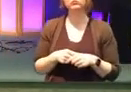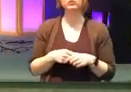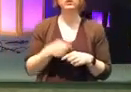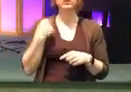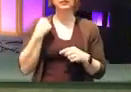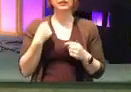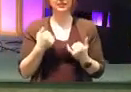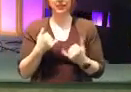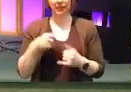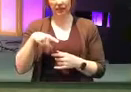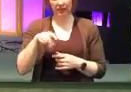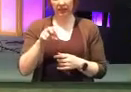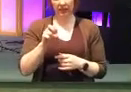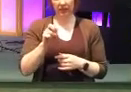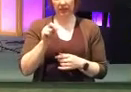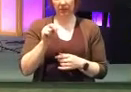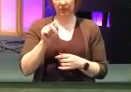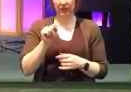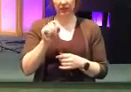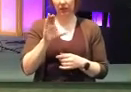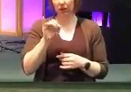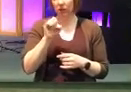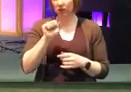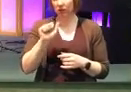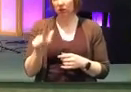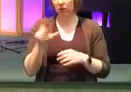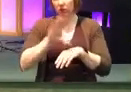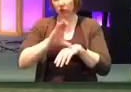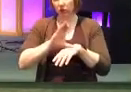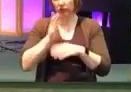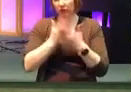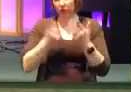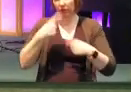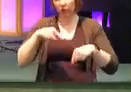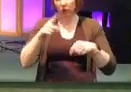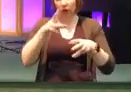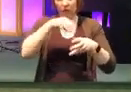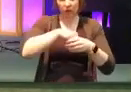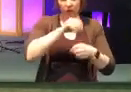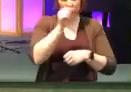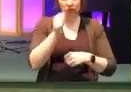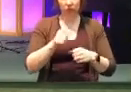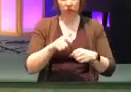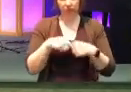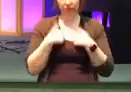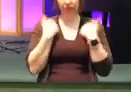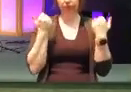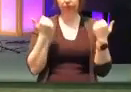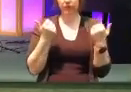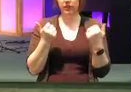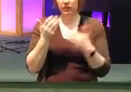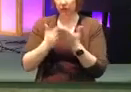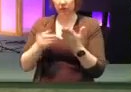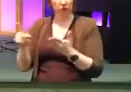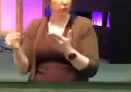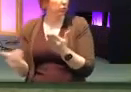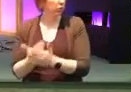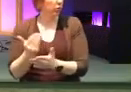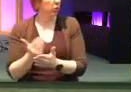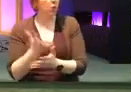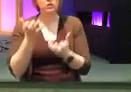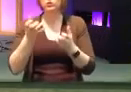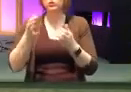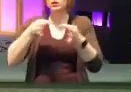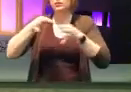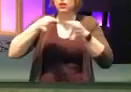been in AG churches or Pentecostal churches your entire life. Some are fairly new to this Pentecost thing. So I want to just explain a little bit